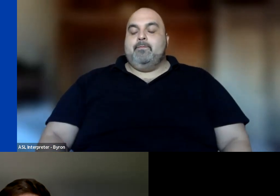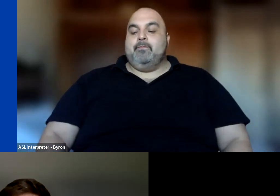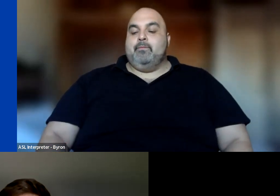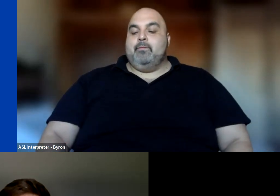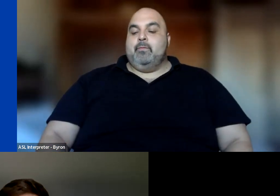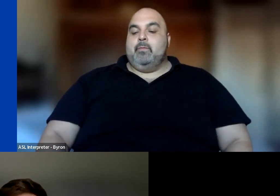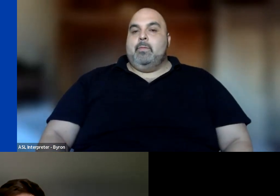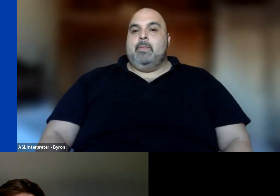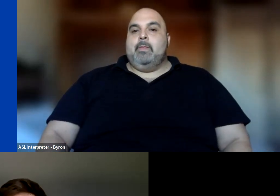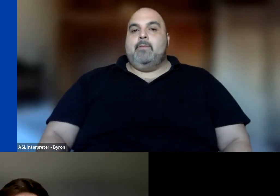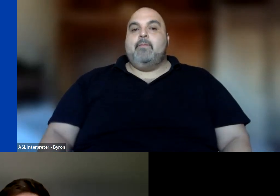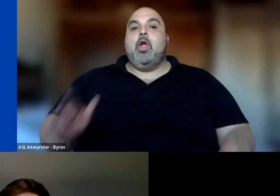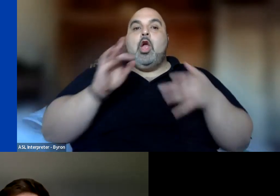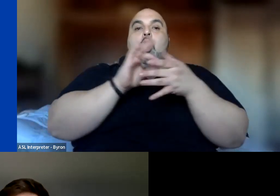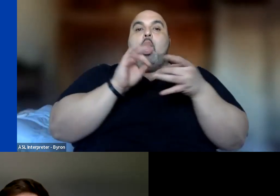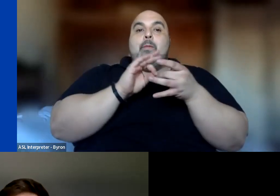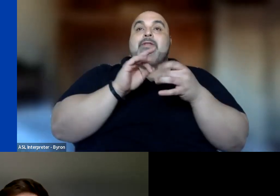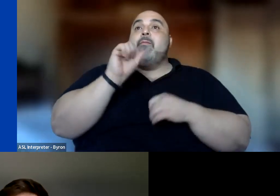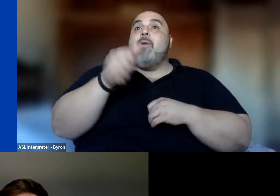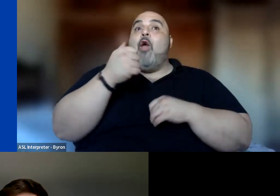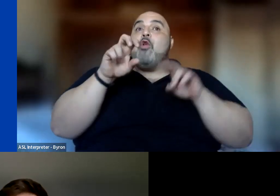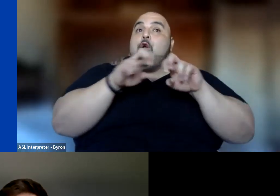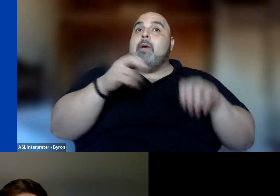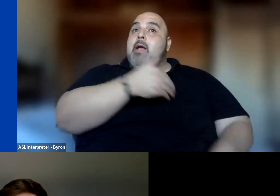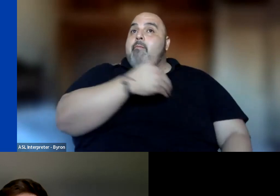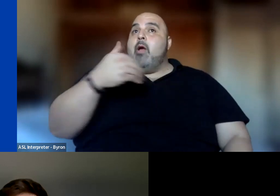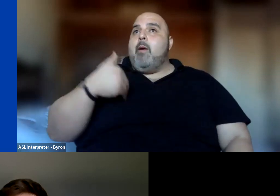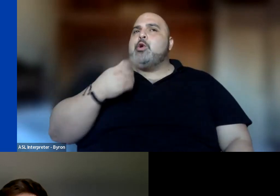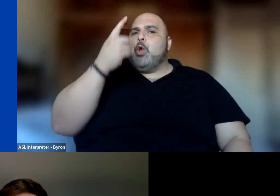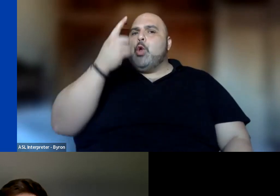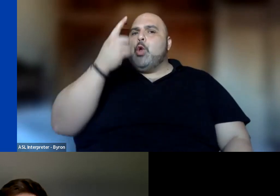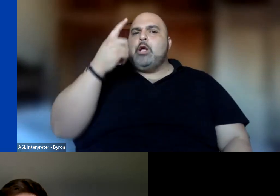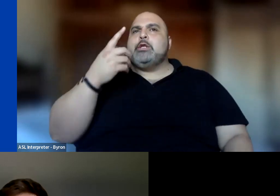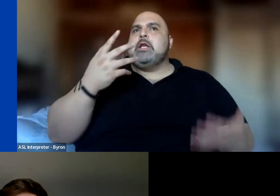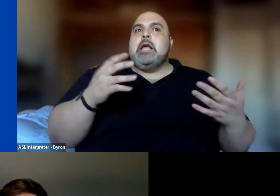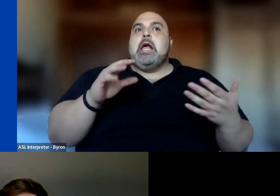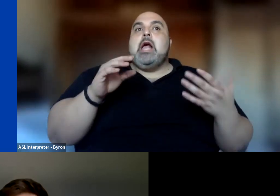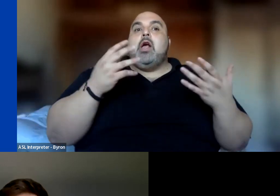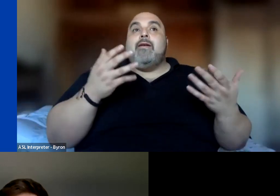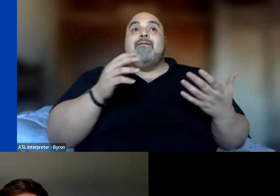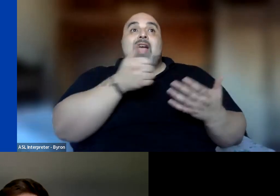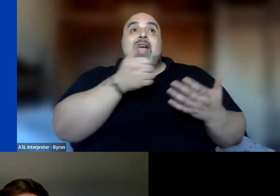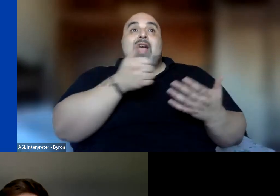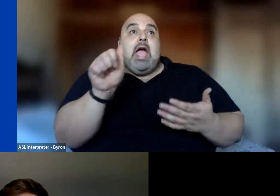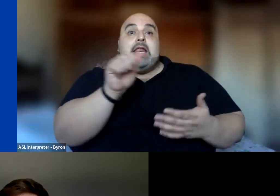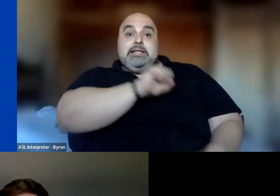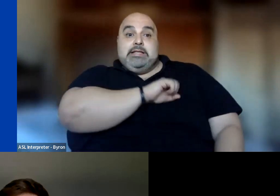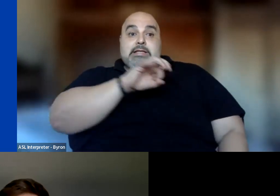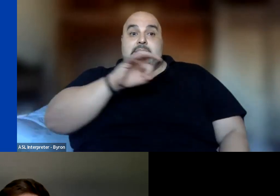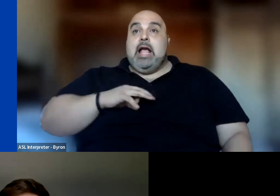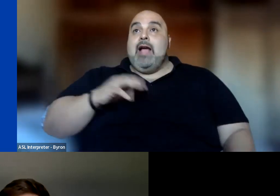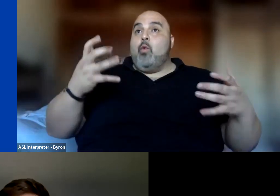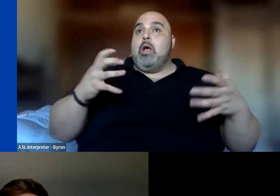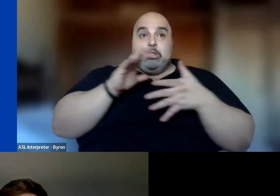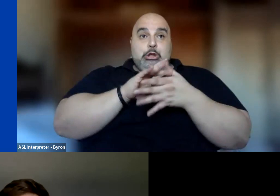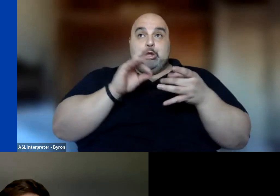Comments from other committee members or thoughts, or as well as, if any of our staff would like to comment. Oh,